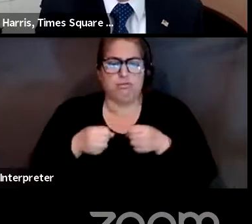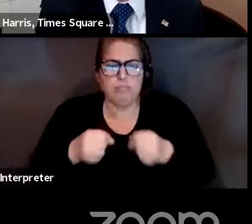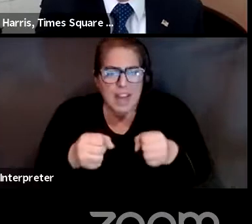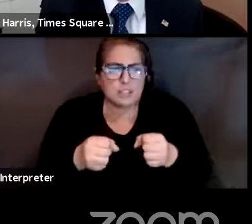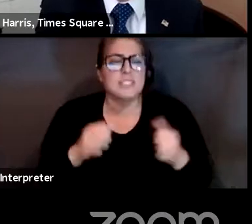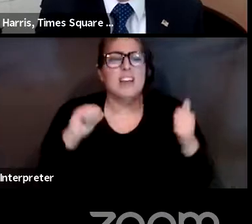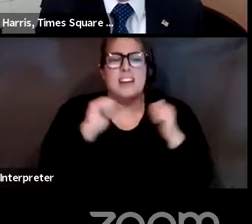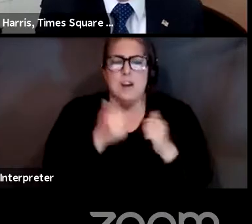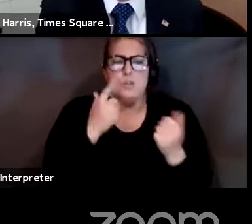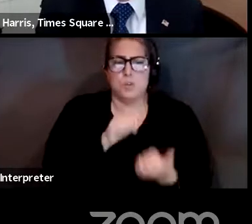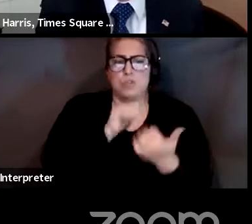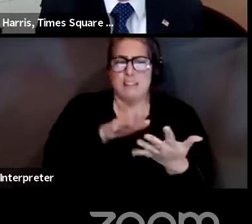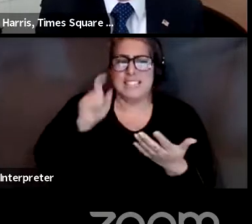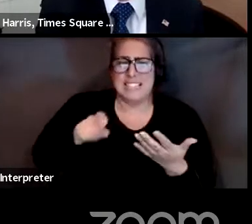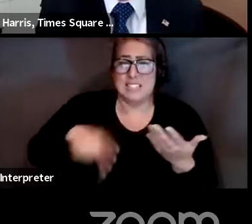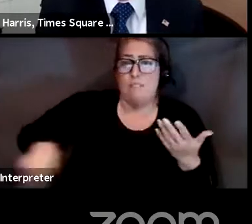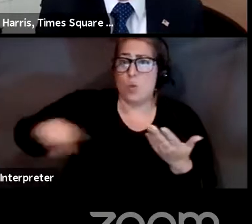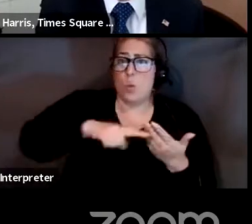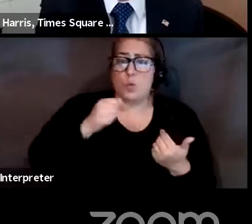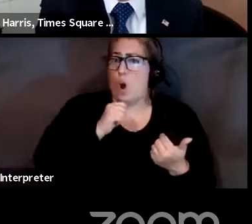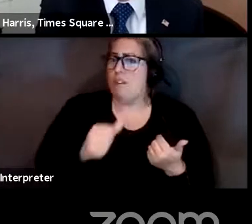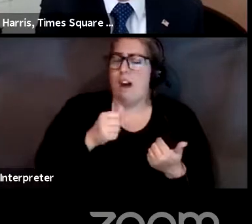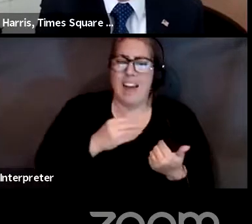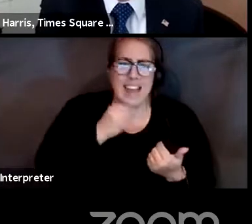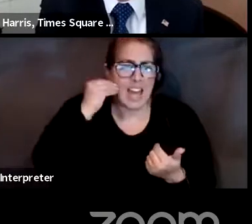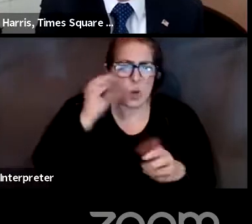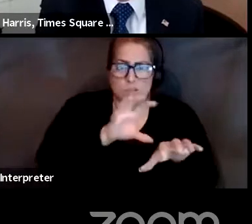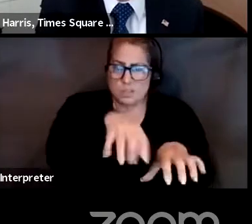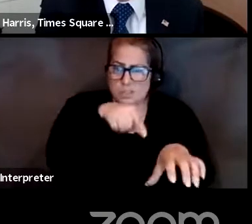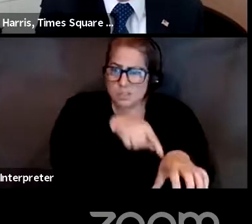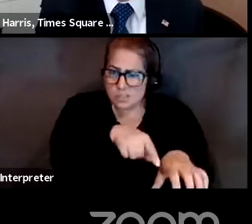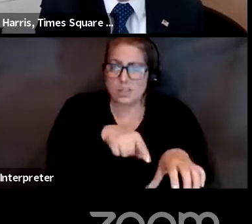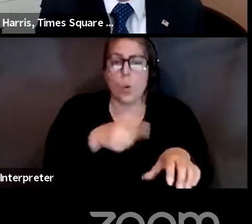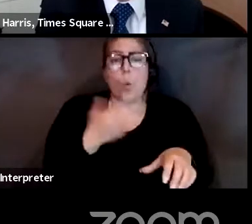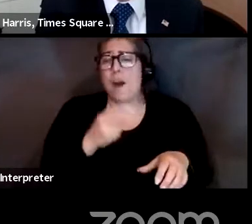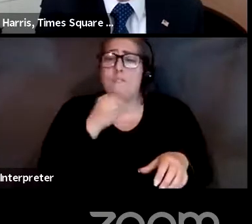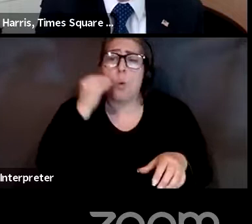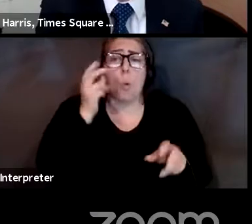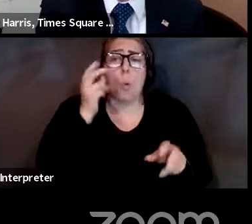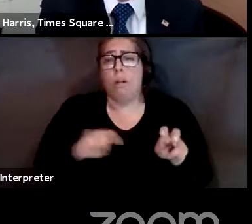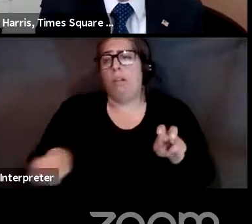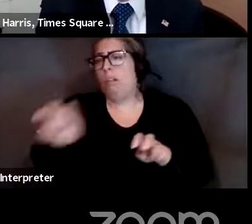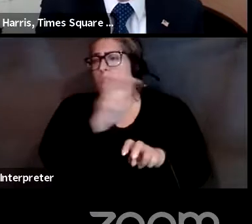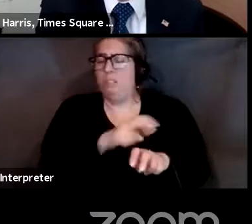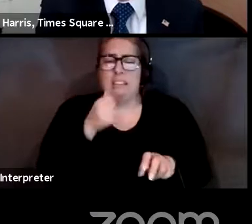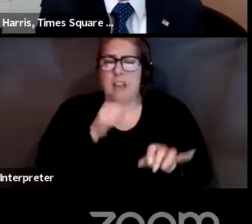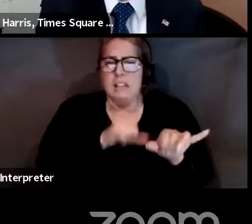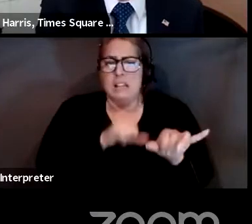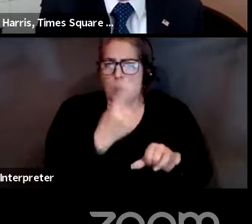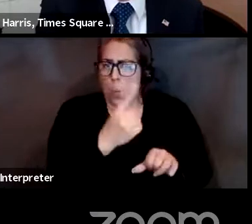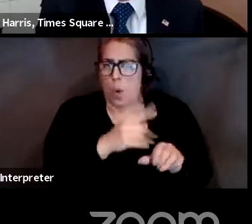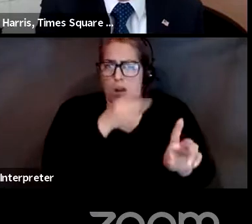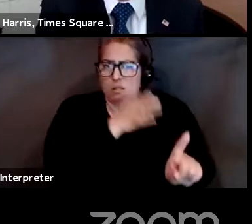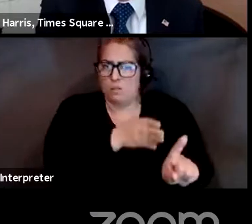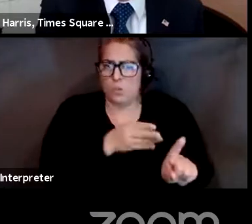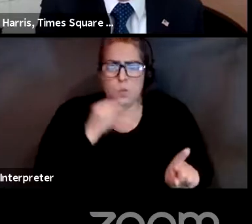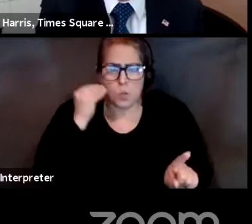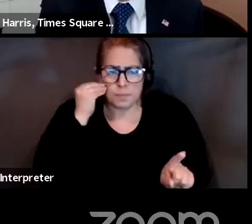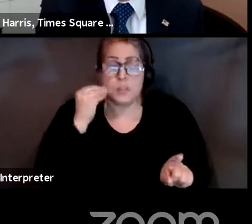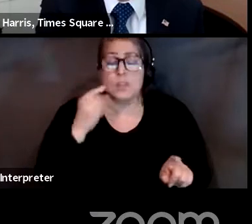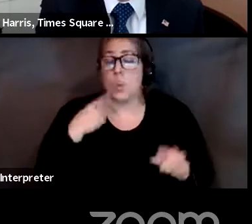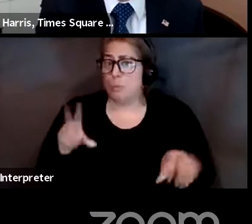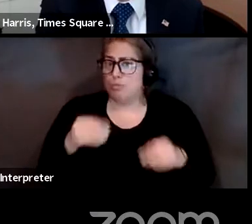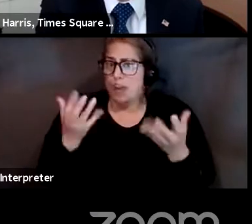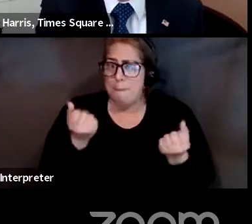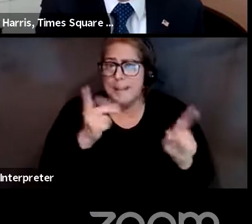those that are unhoused or housing unstable. So that includes everything from funding direct services. We also fund a lot